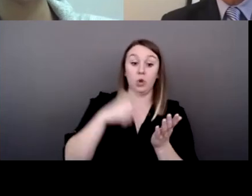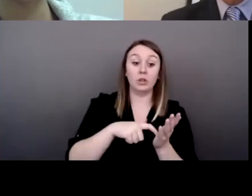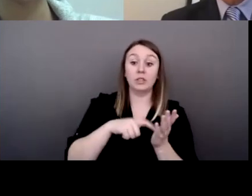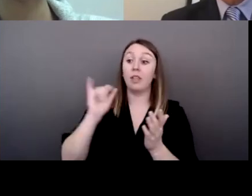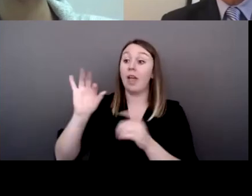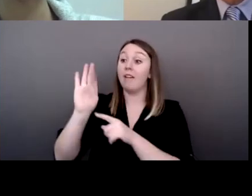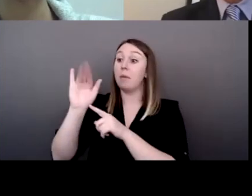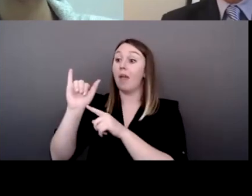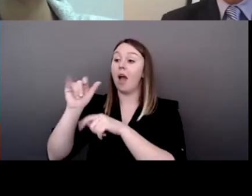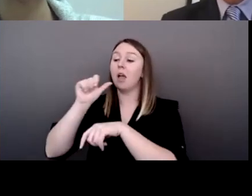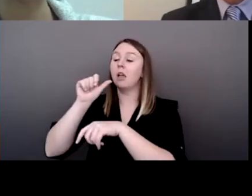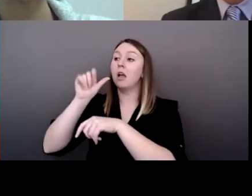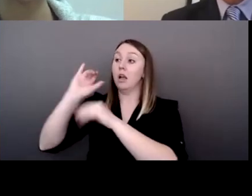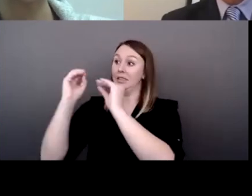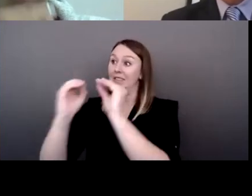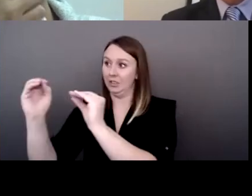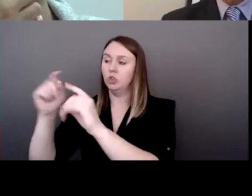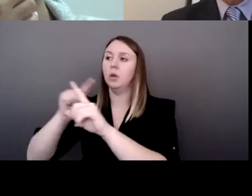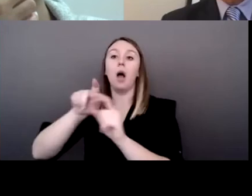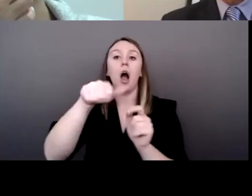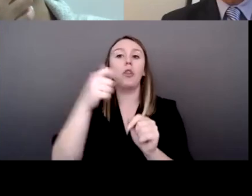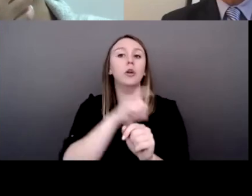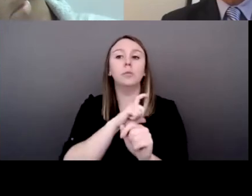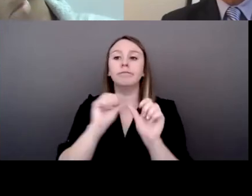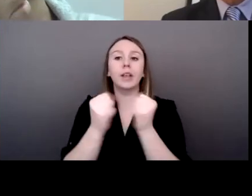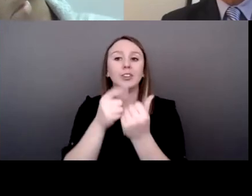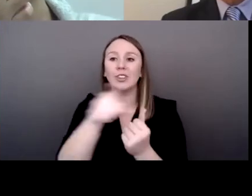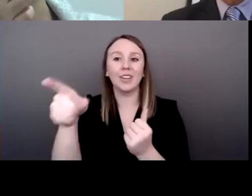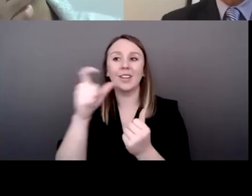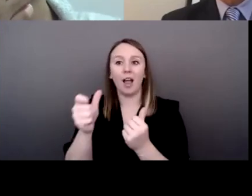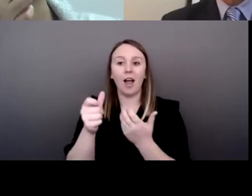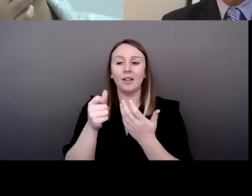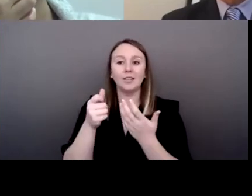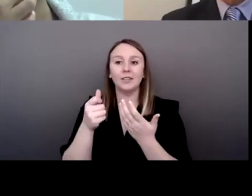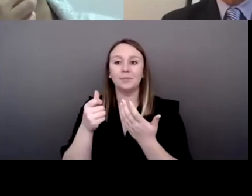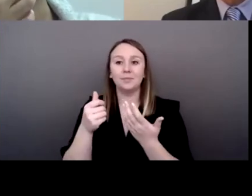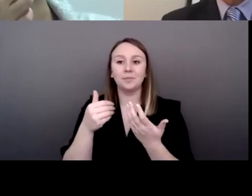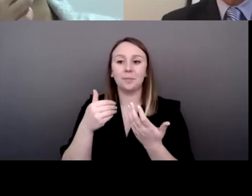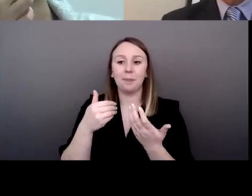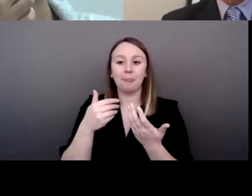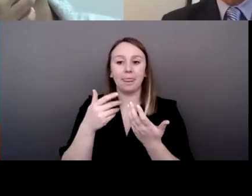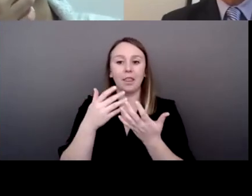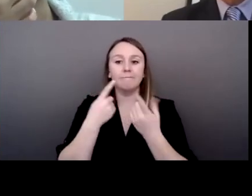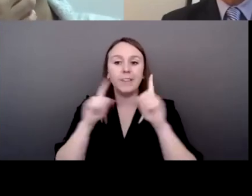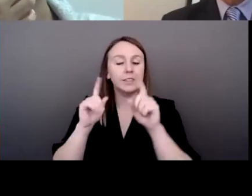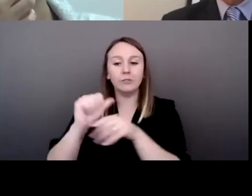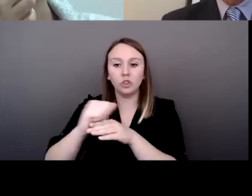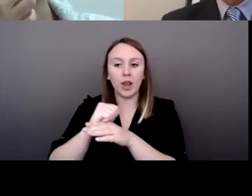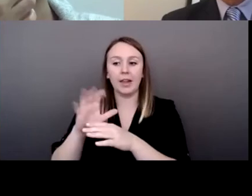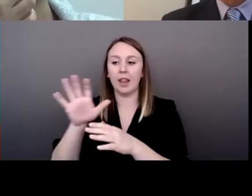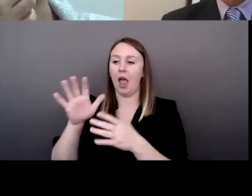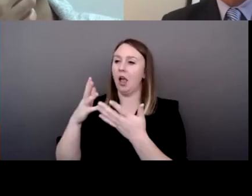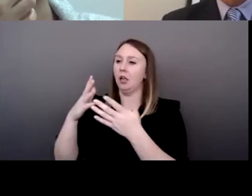right? We wouldn't have half the problems we have if there were a transition, if there were shared